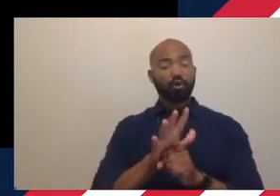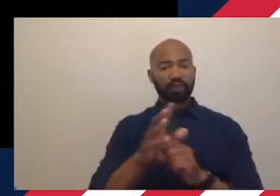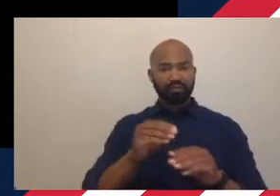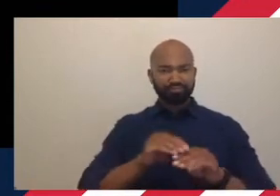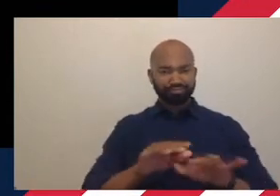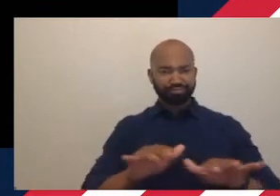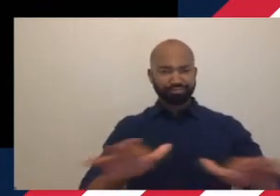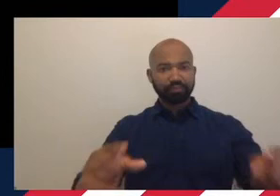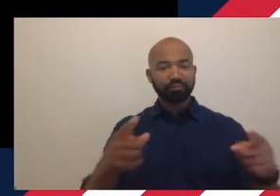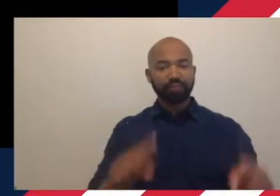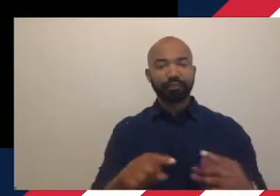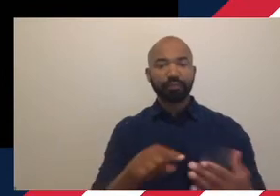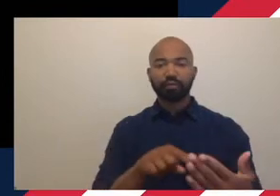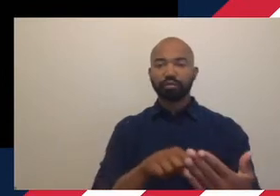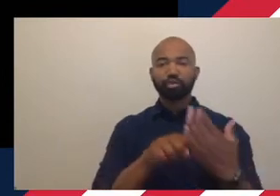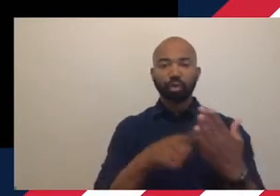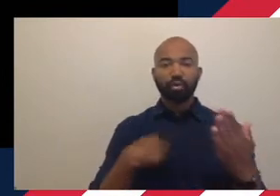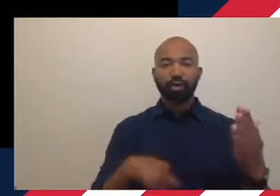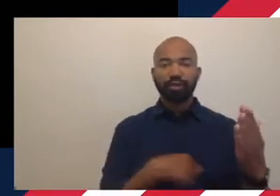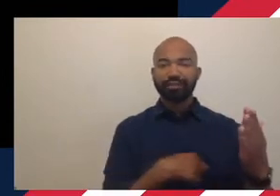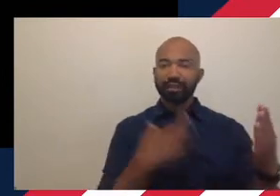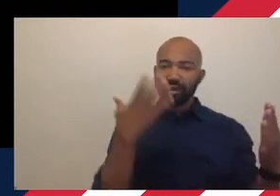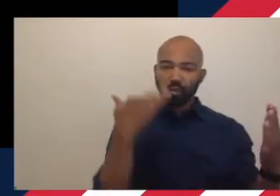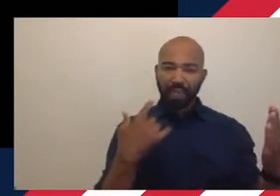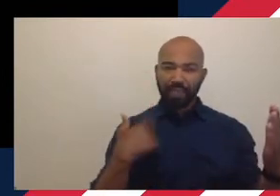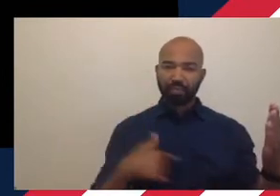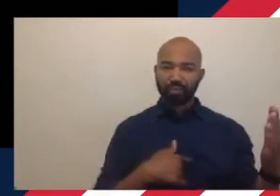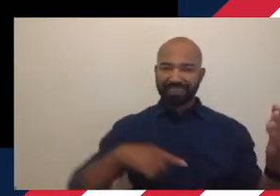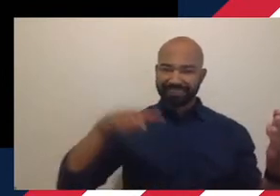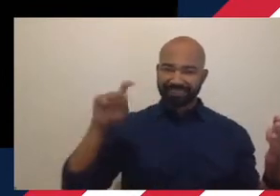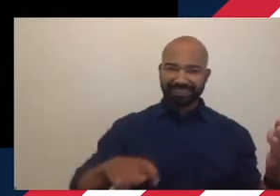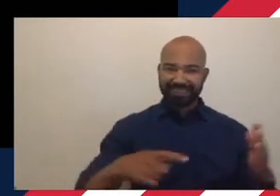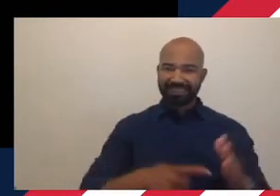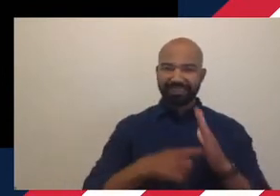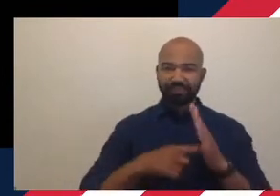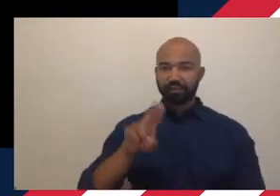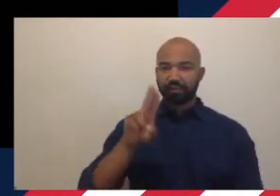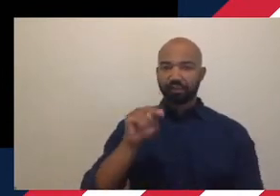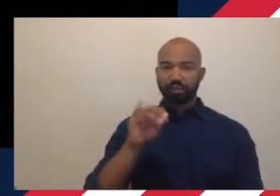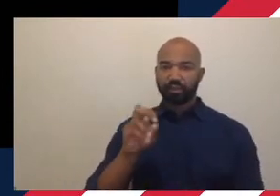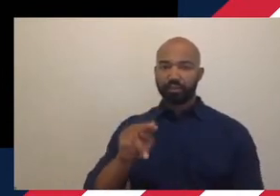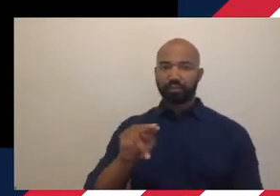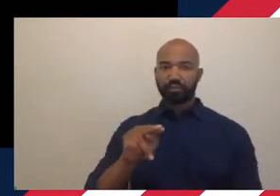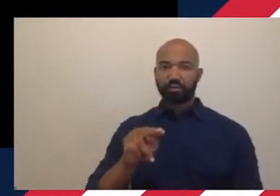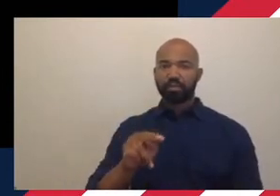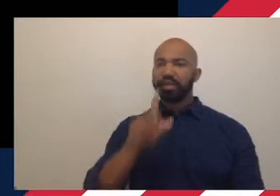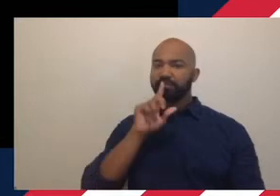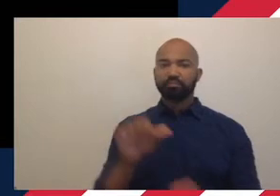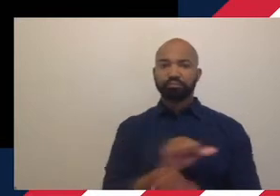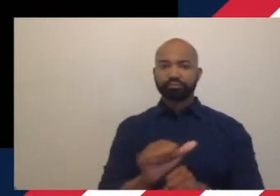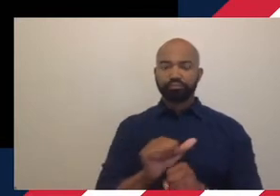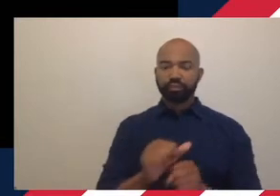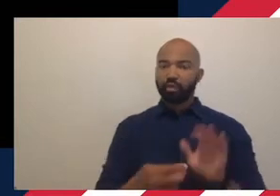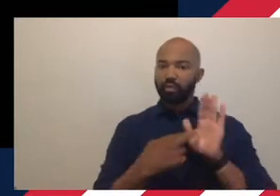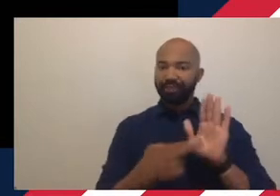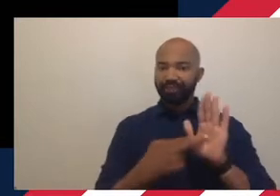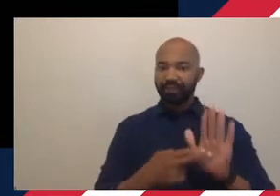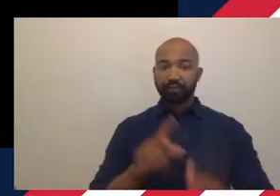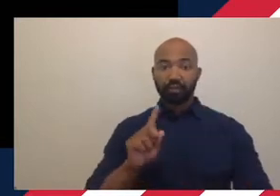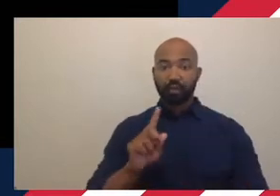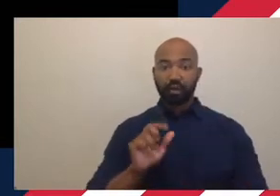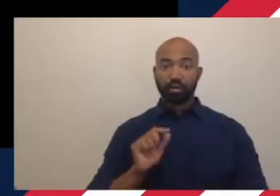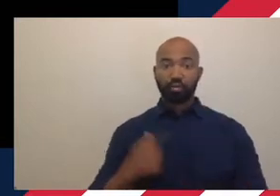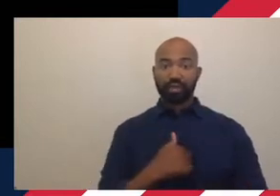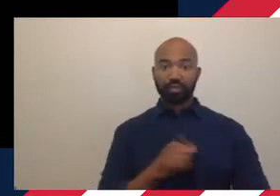has really shown why we really need a union and a real voice at work. We work at a call